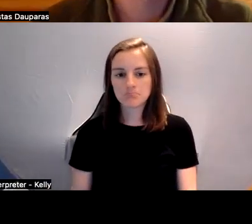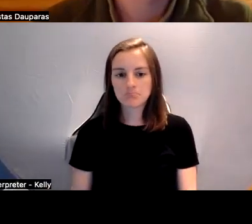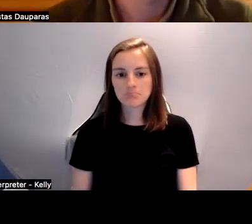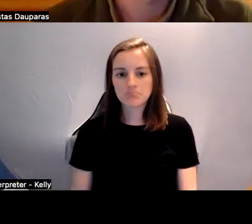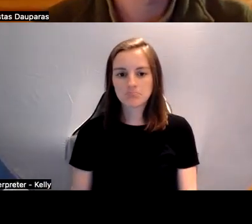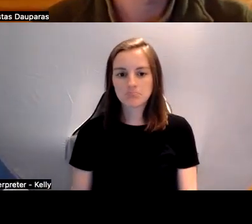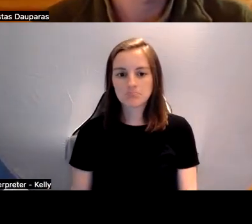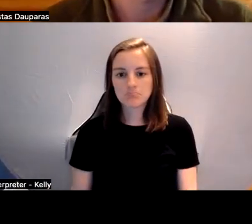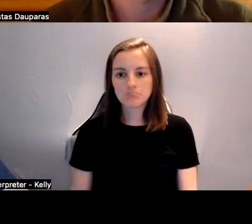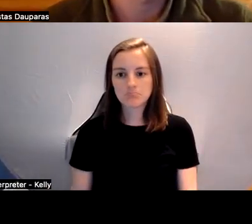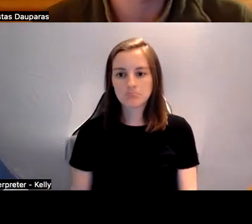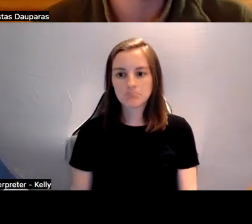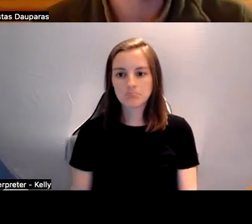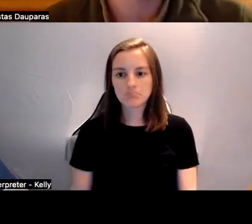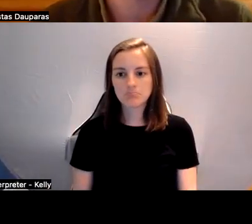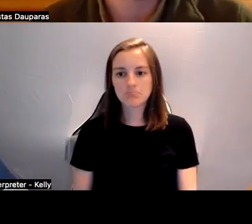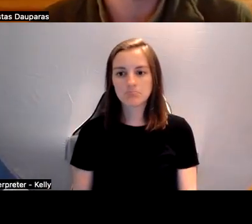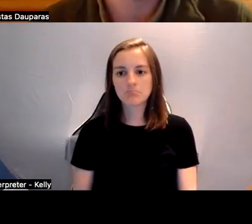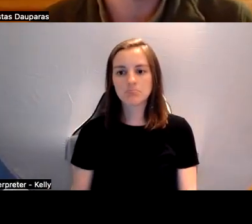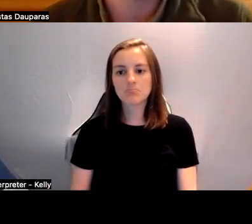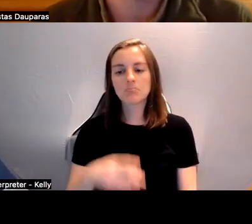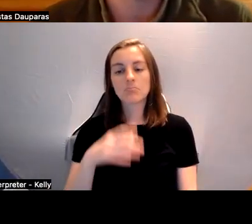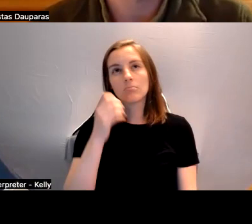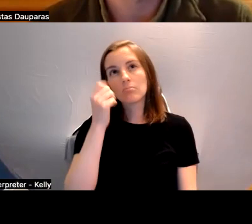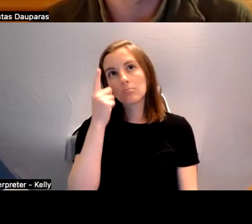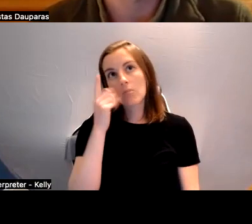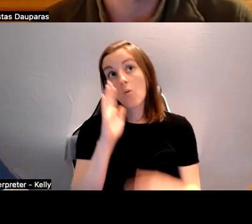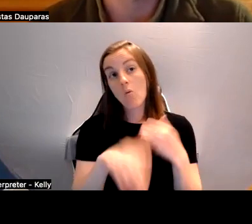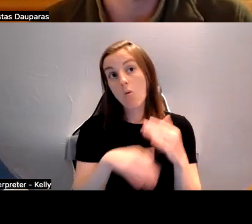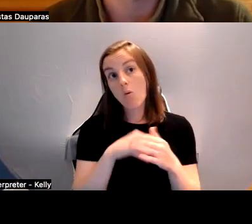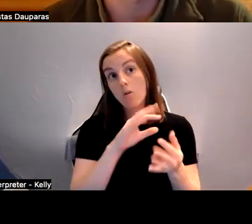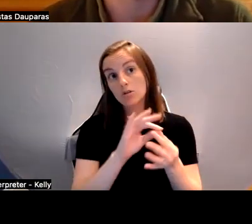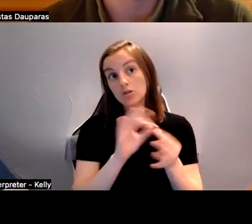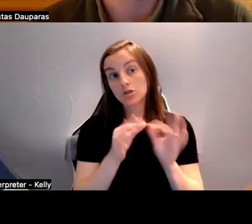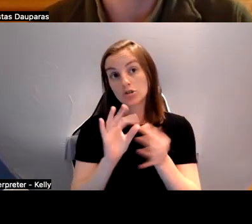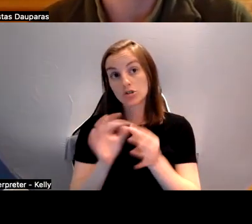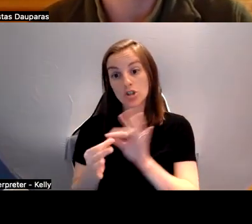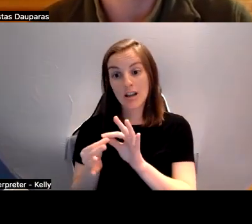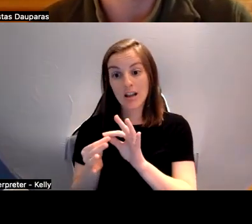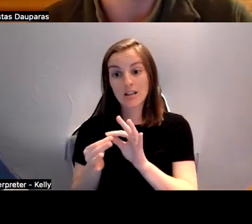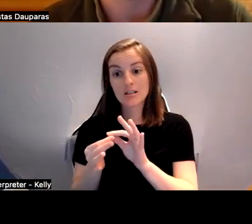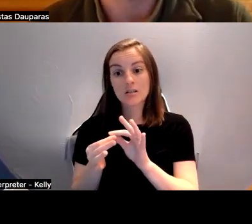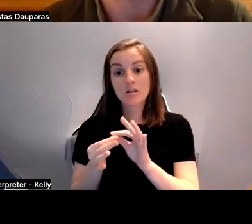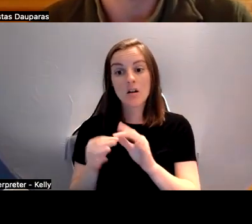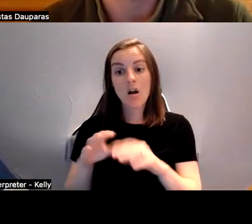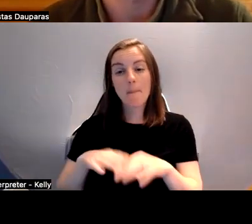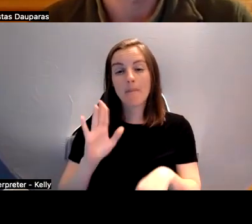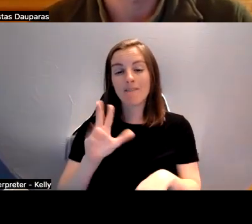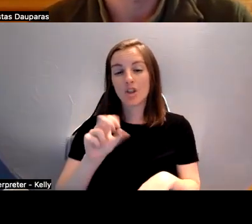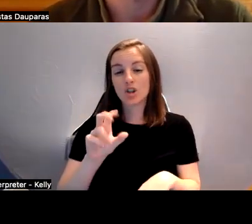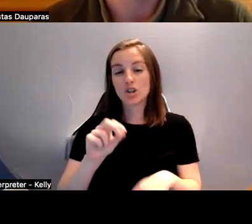So all the chains are included that are bigger than 30 residues, I